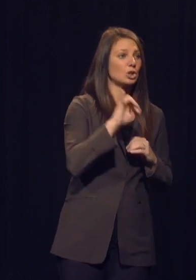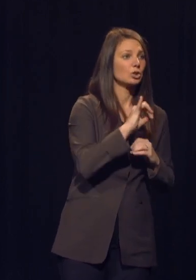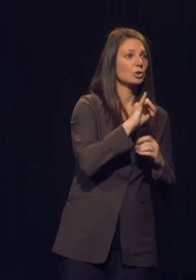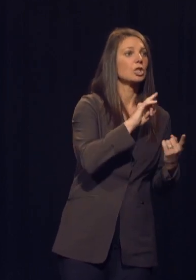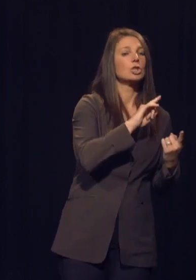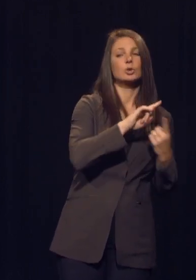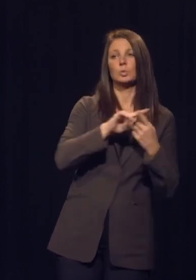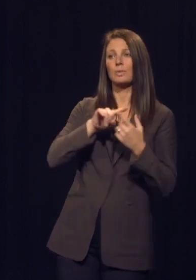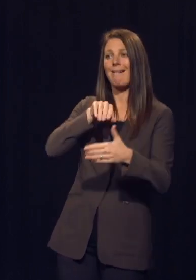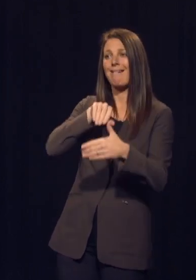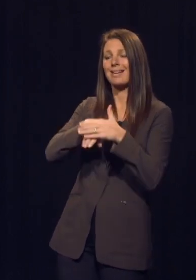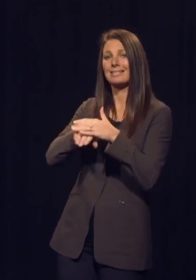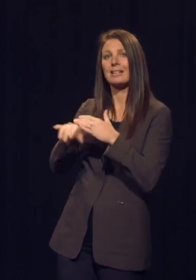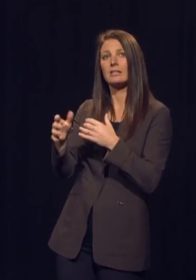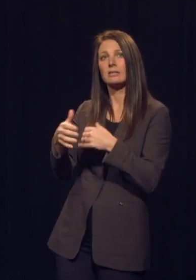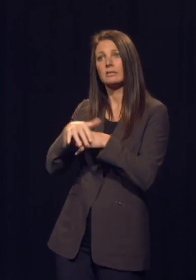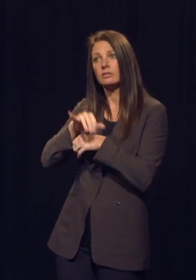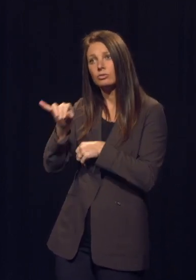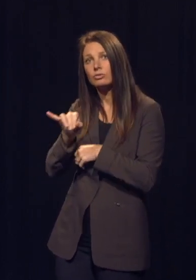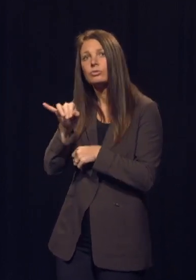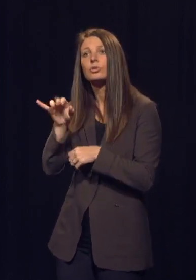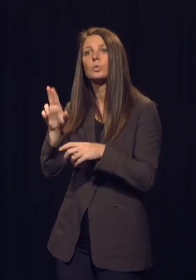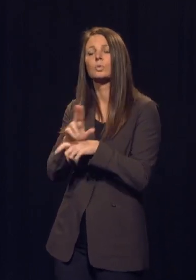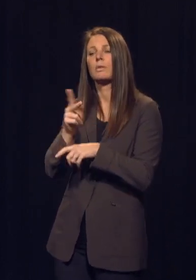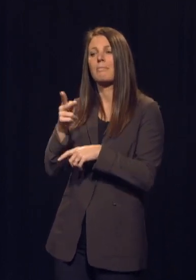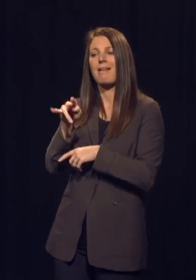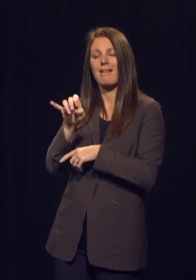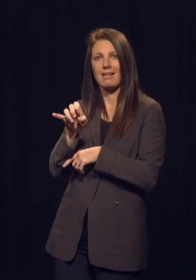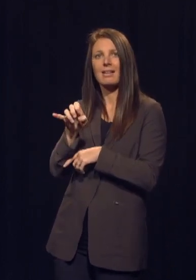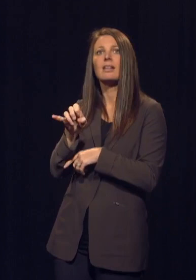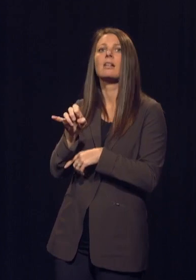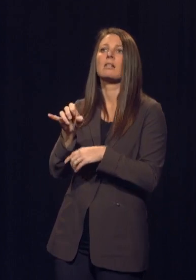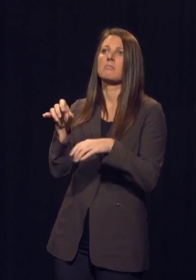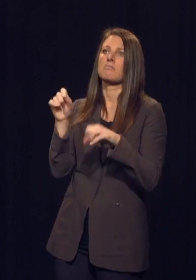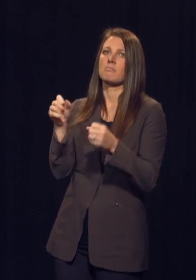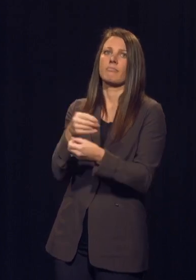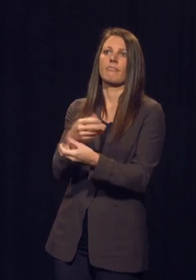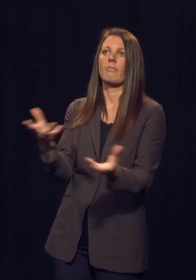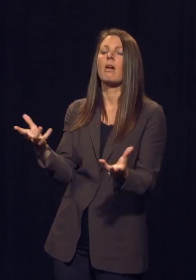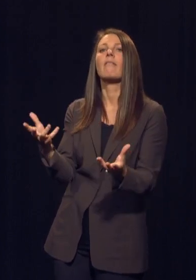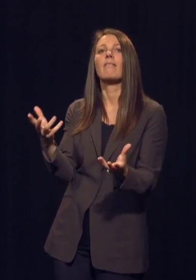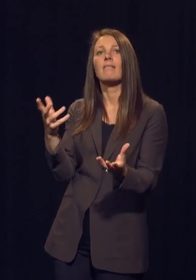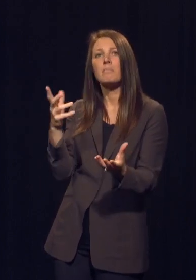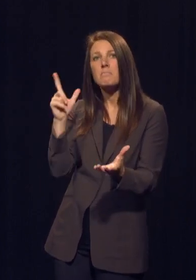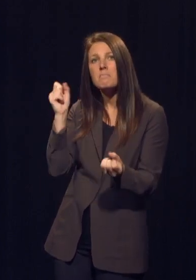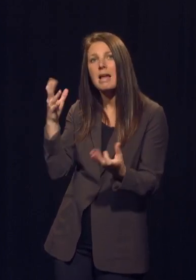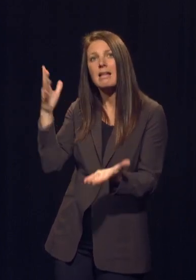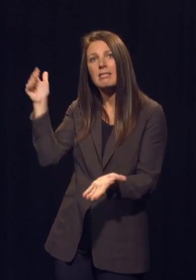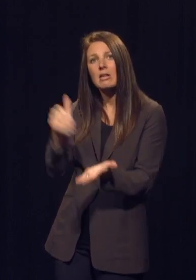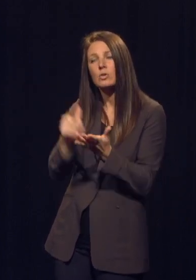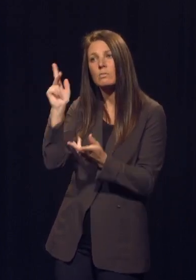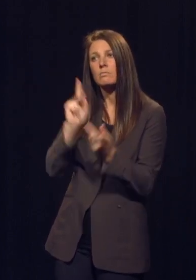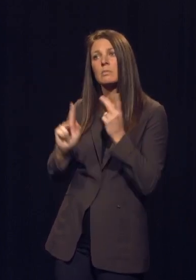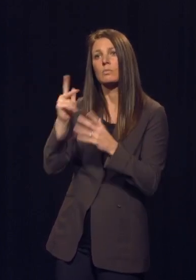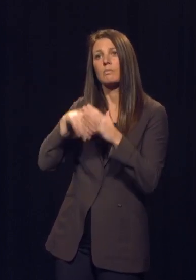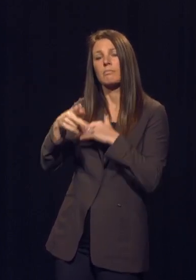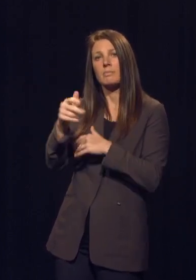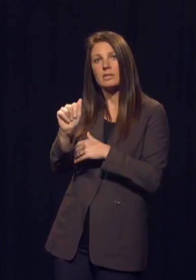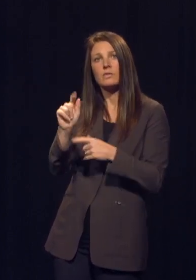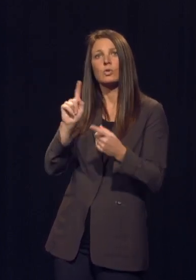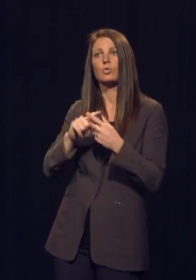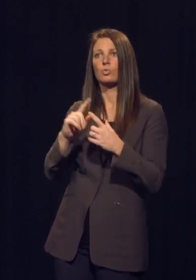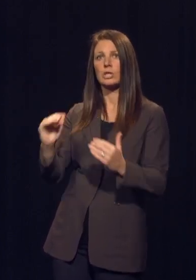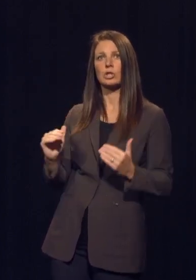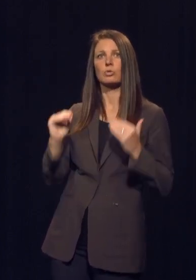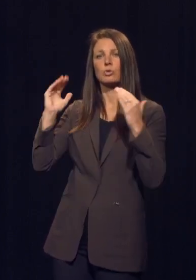accessing coverage through Pennie has enabled thousands of Pennsylvanians to increase their overall